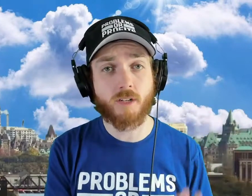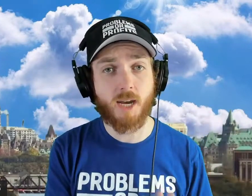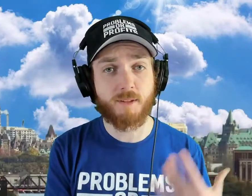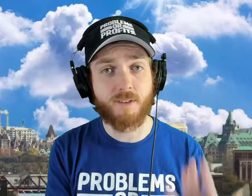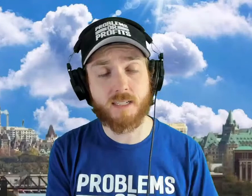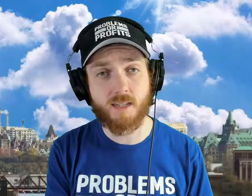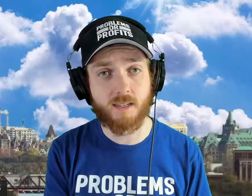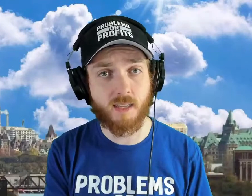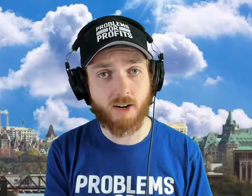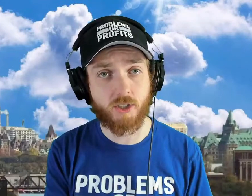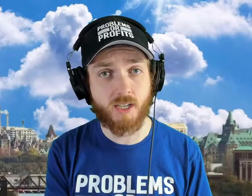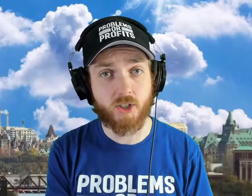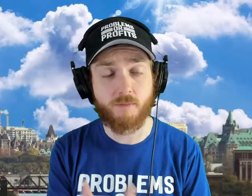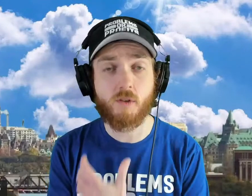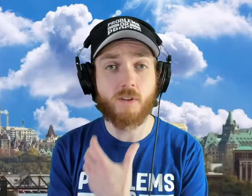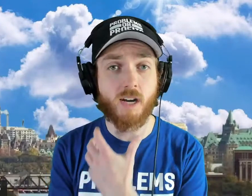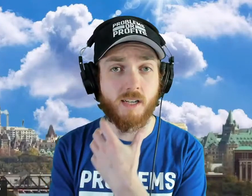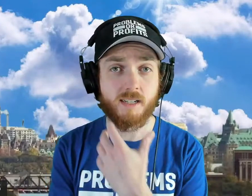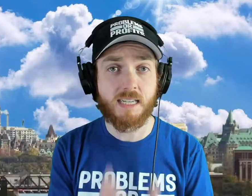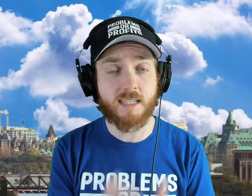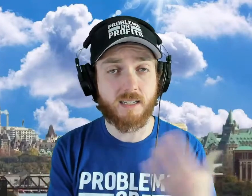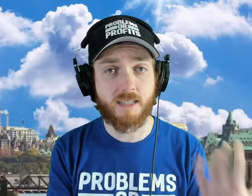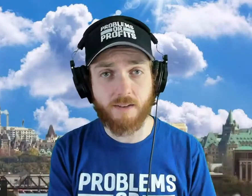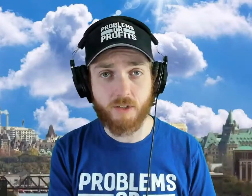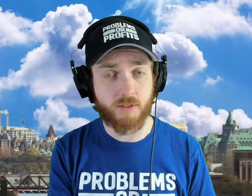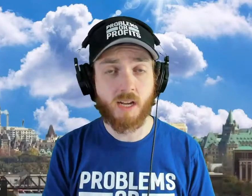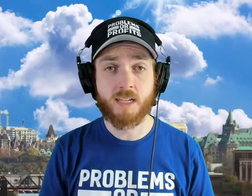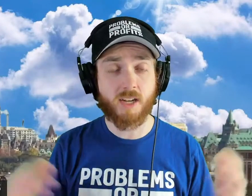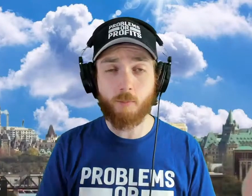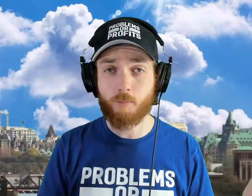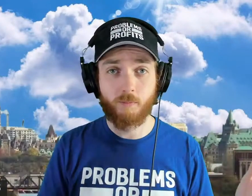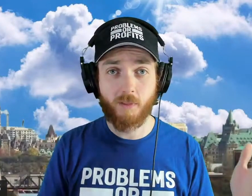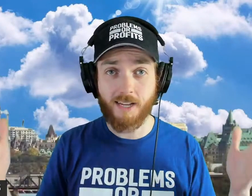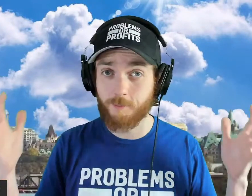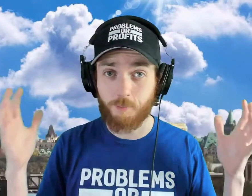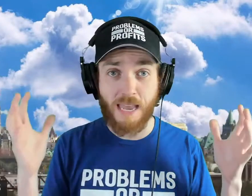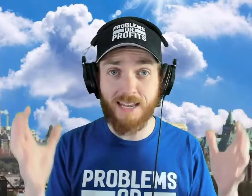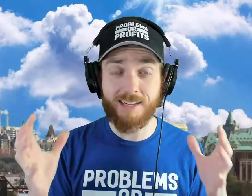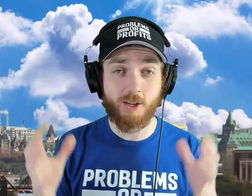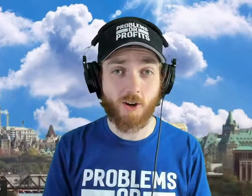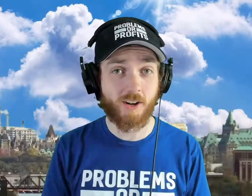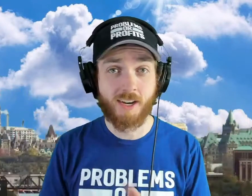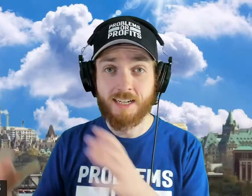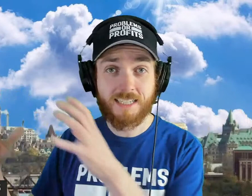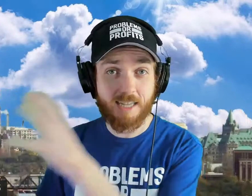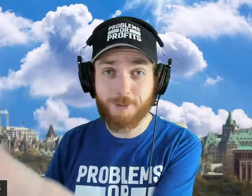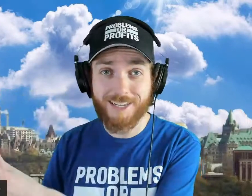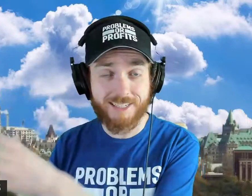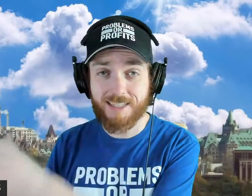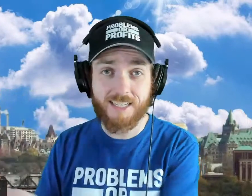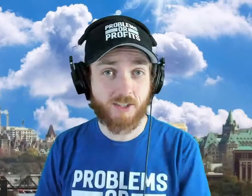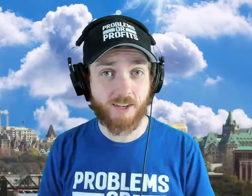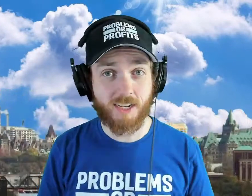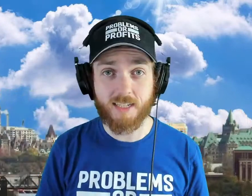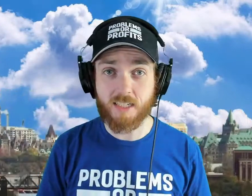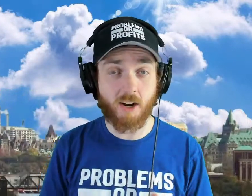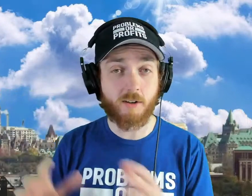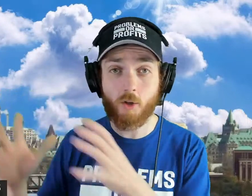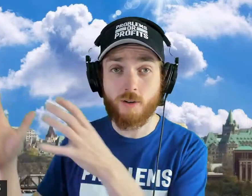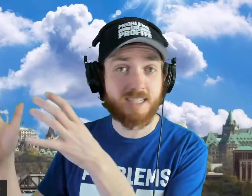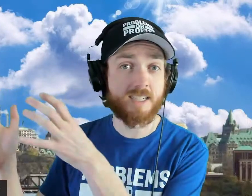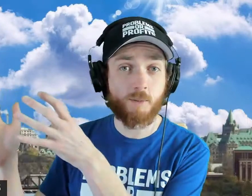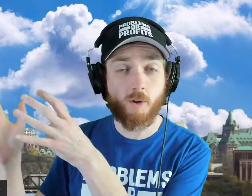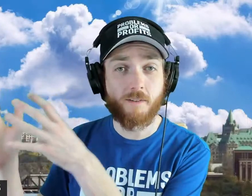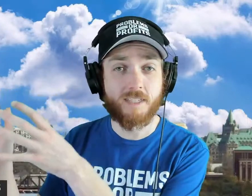more time investing into their education. If you've got young nieces and nephews, start paying your siblings to teach their kids,